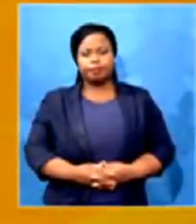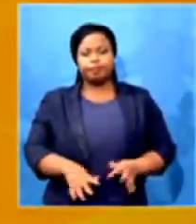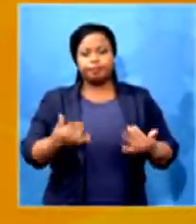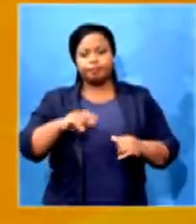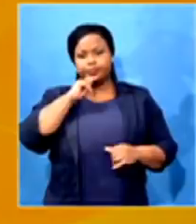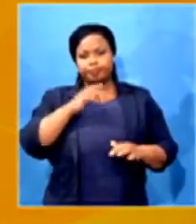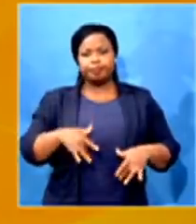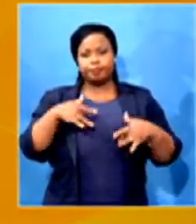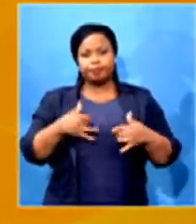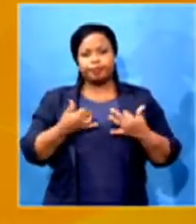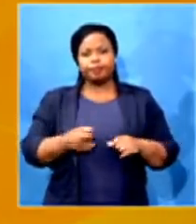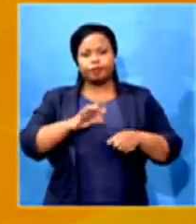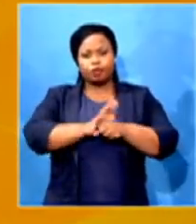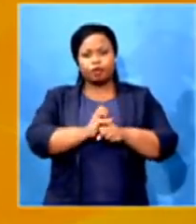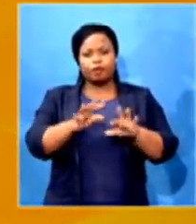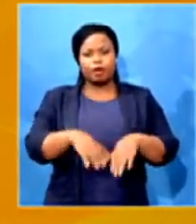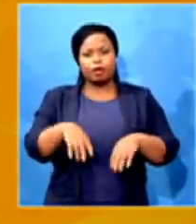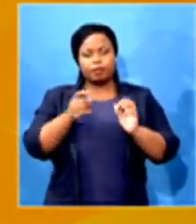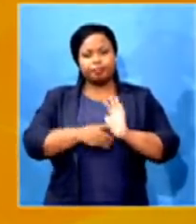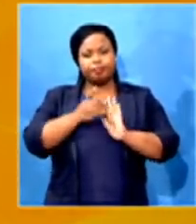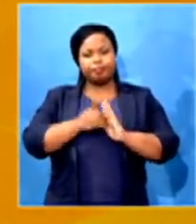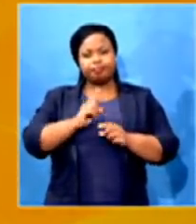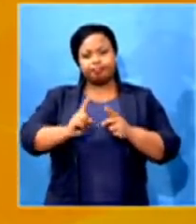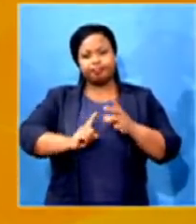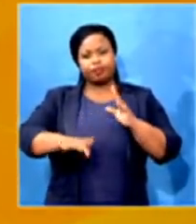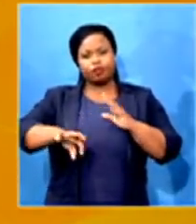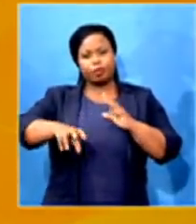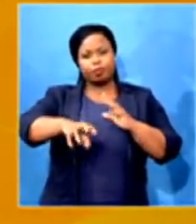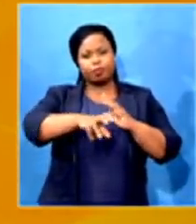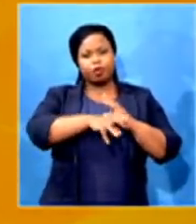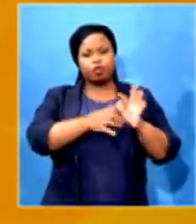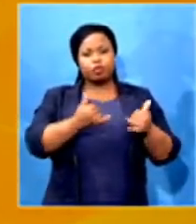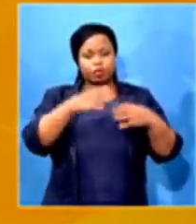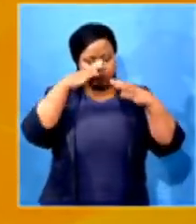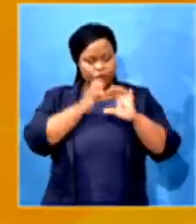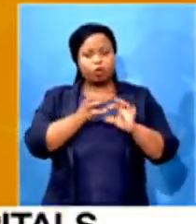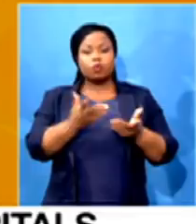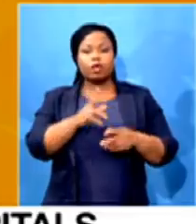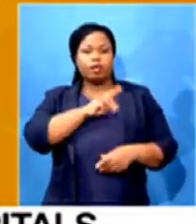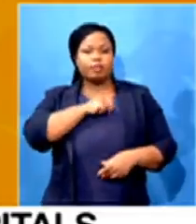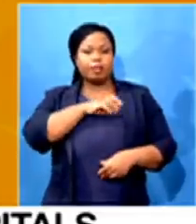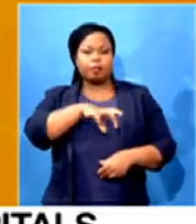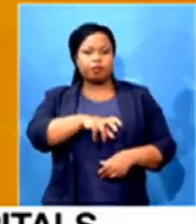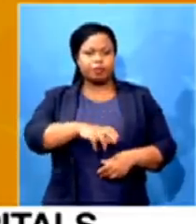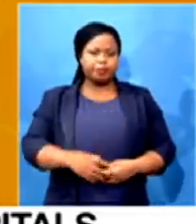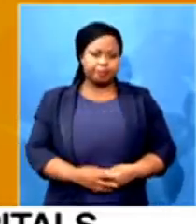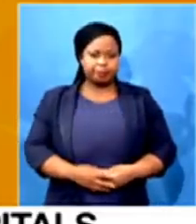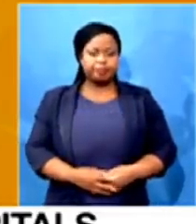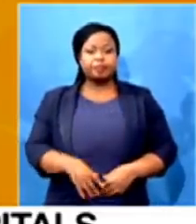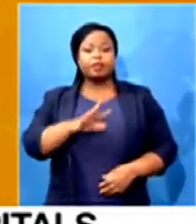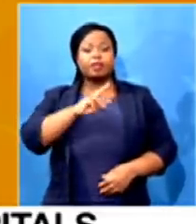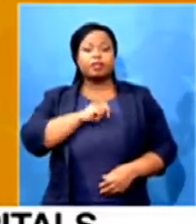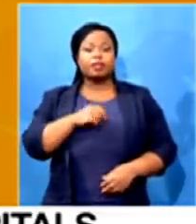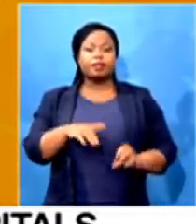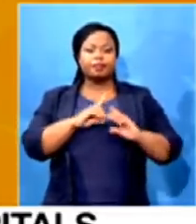Morning Live is tracking COVID-19 related developments in all of the provinces. Today, our focus is on KwaZulu-Natal. The KZN Health